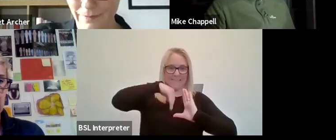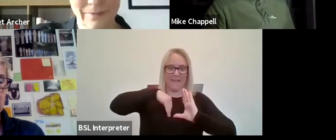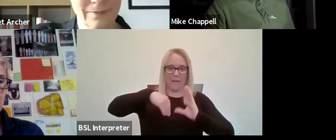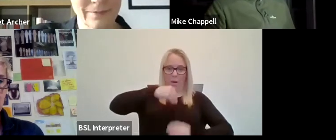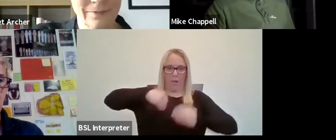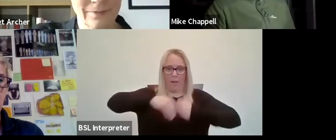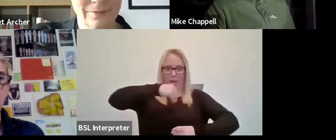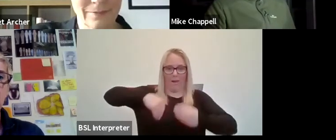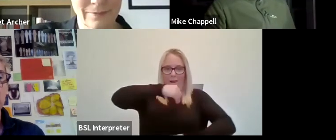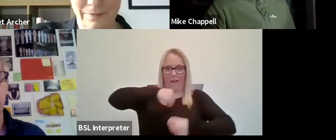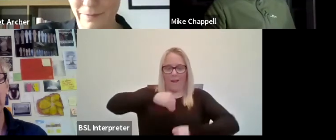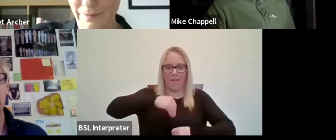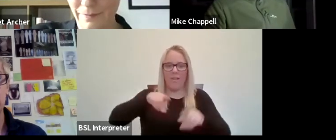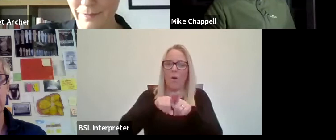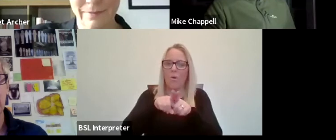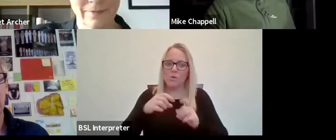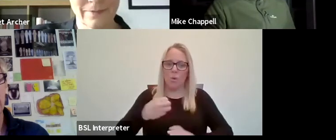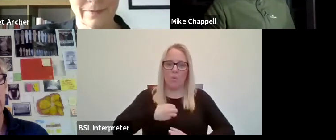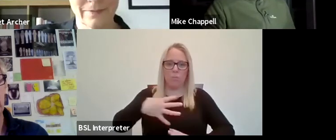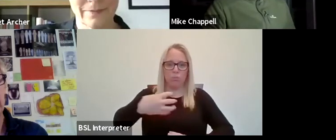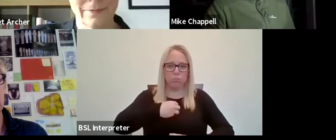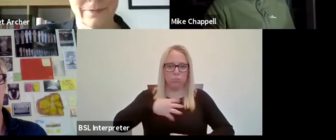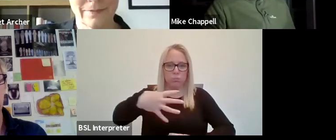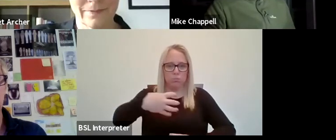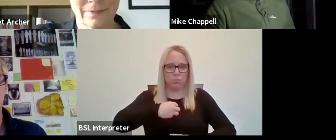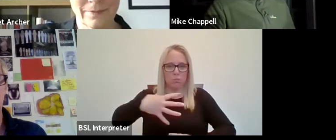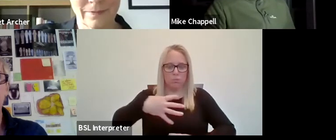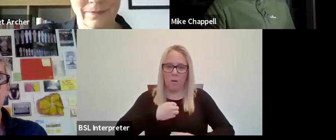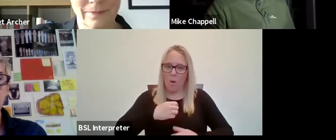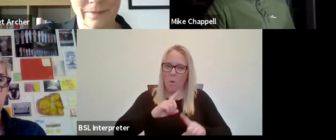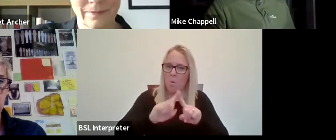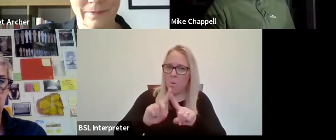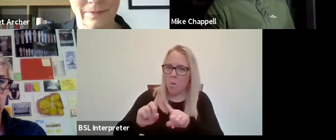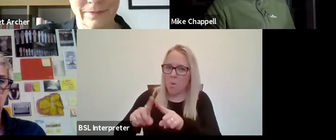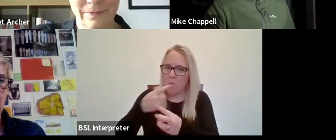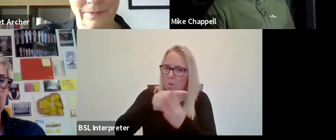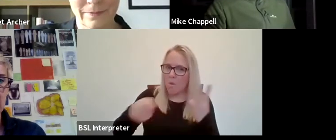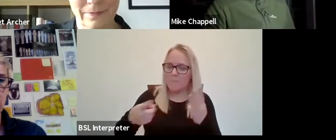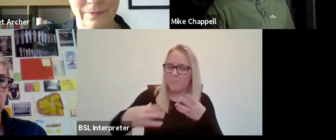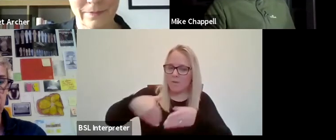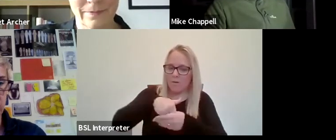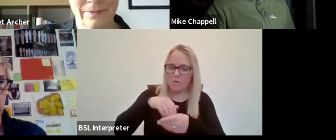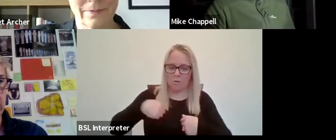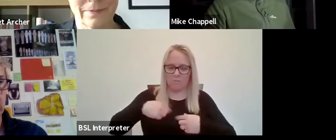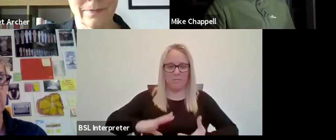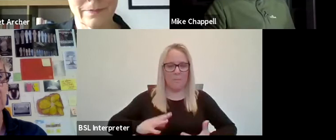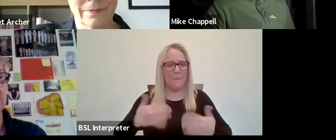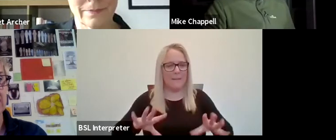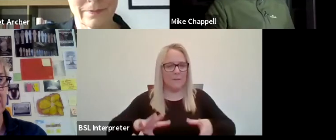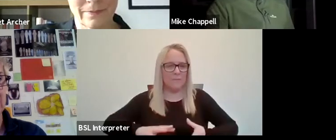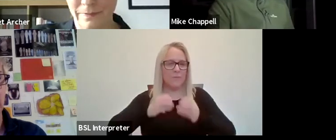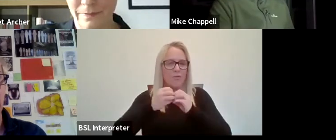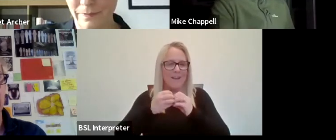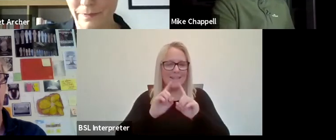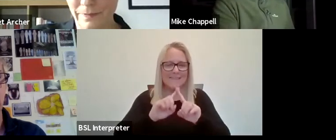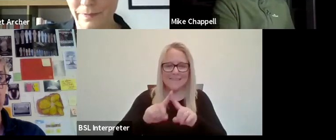pulsing relaxation time. So what I did was I made a piece which, it's not so much in terms of what Asad and Patricia have done where it uses the